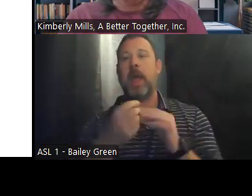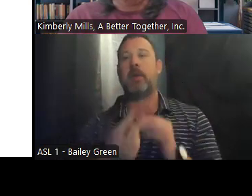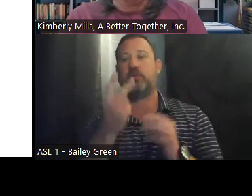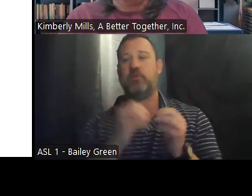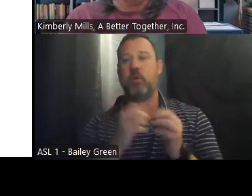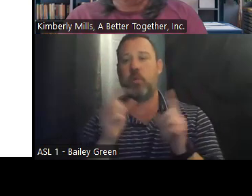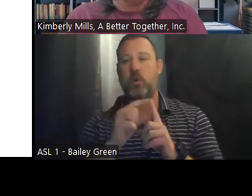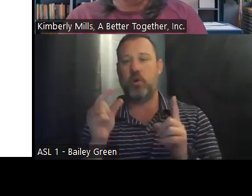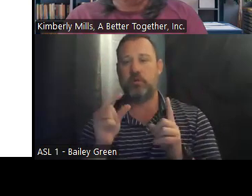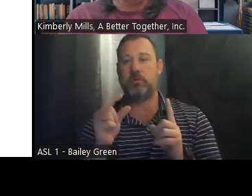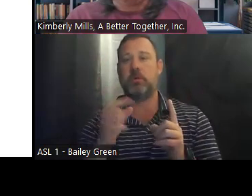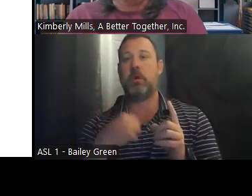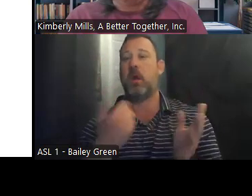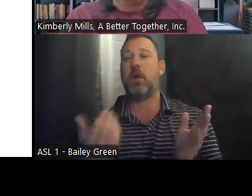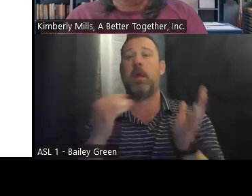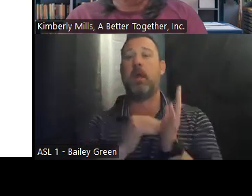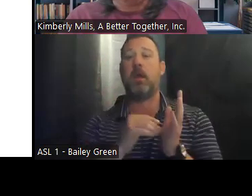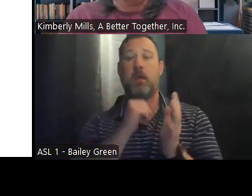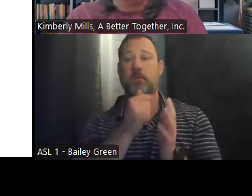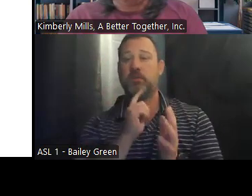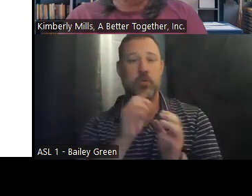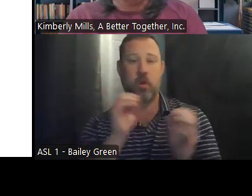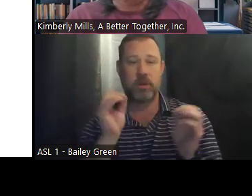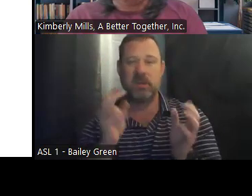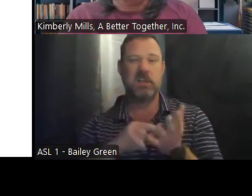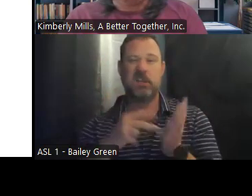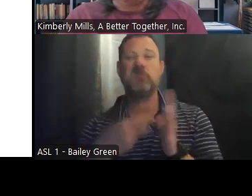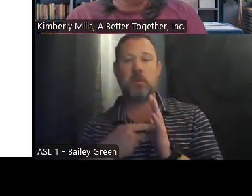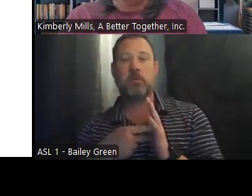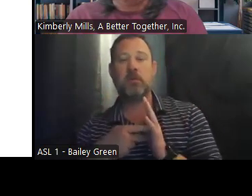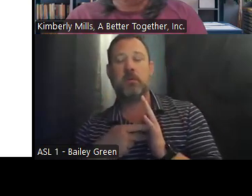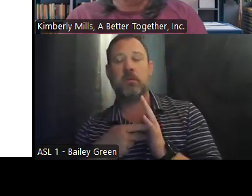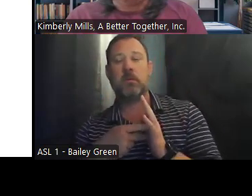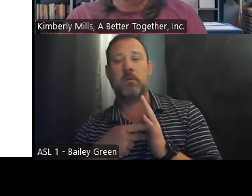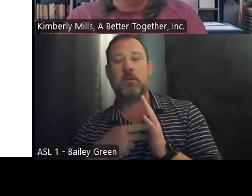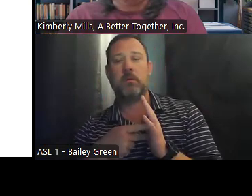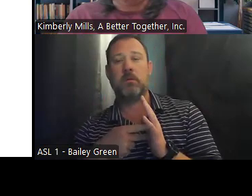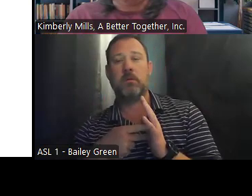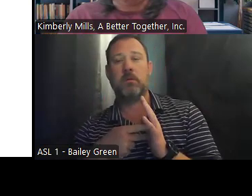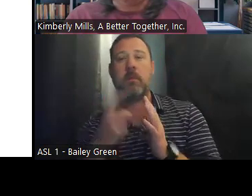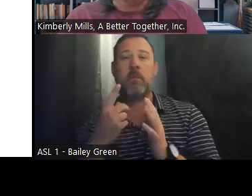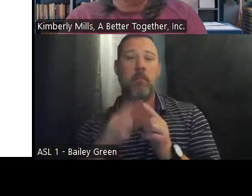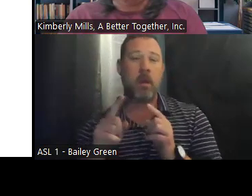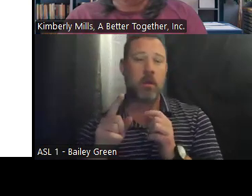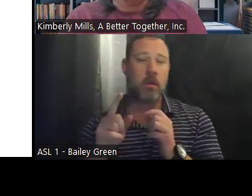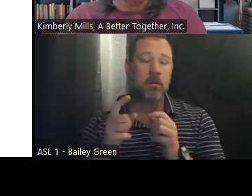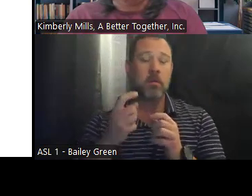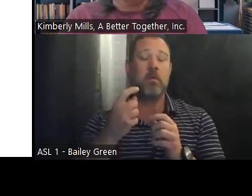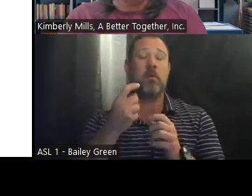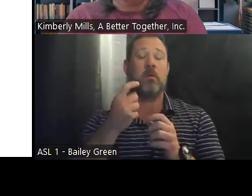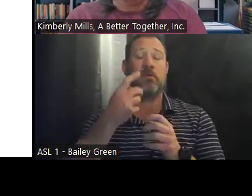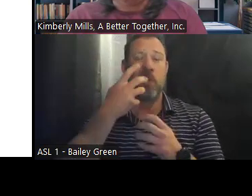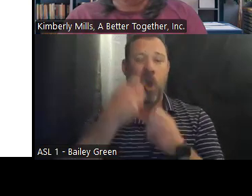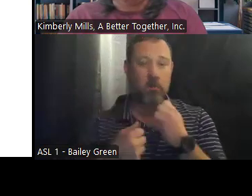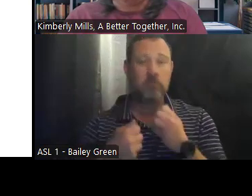words. And again, I'm sure no one did it intentionally, but harm is also caused by people